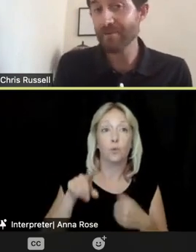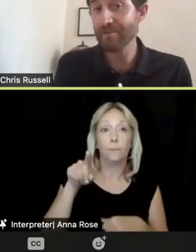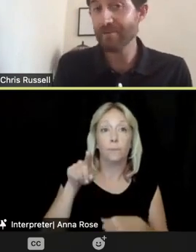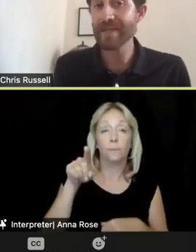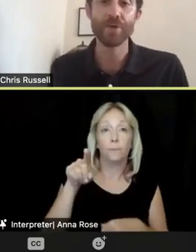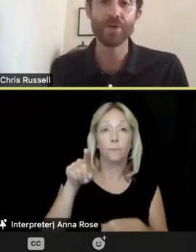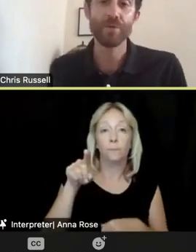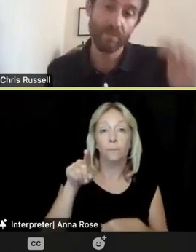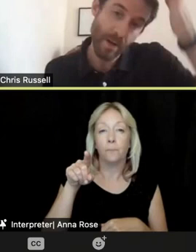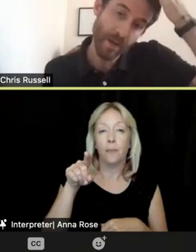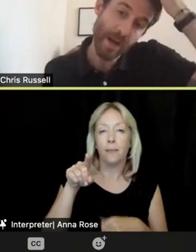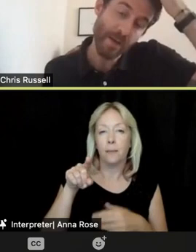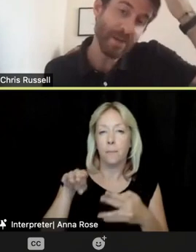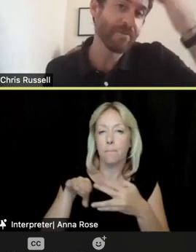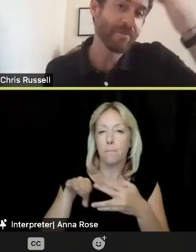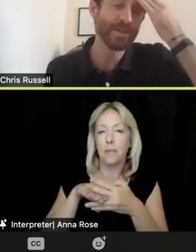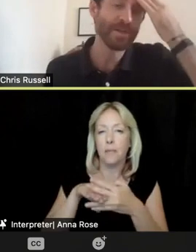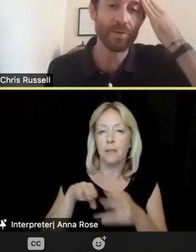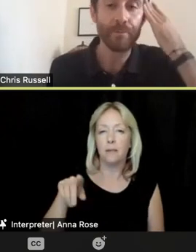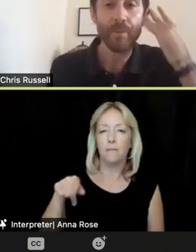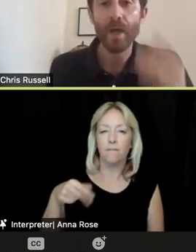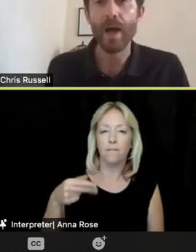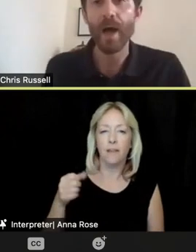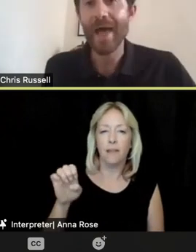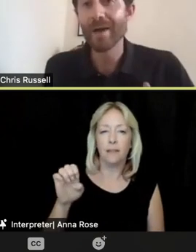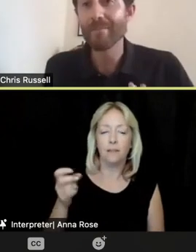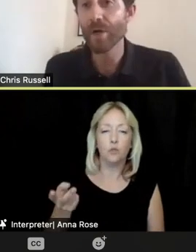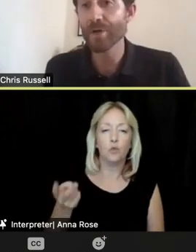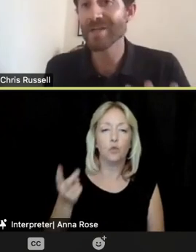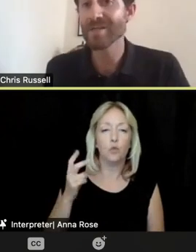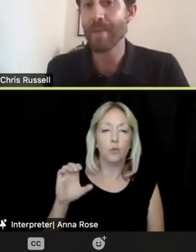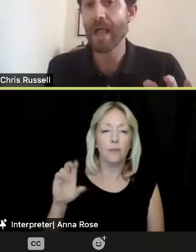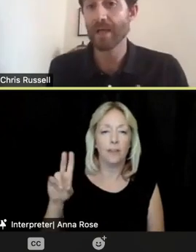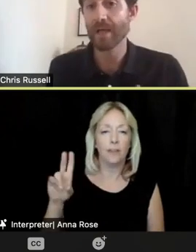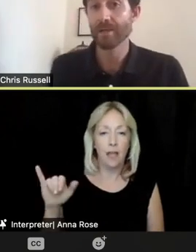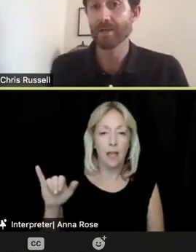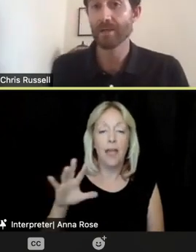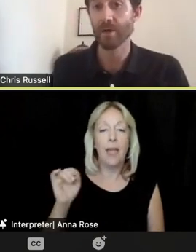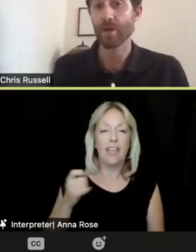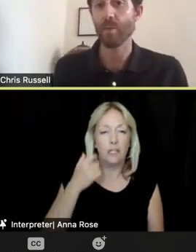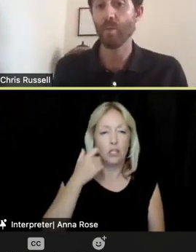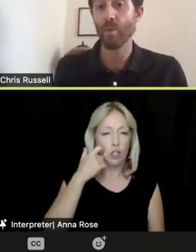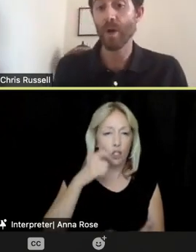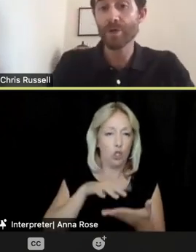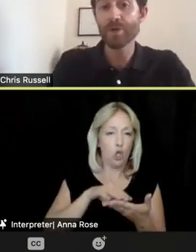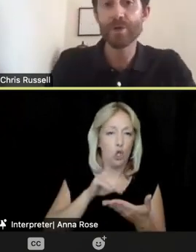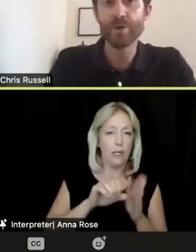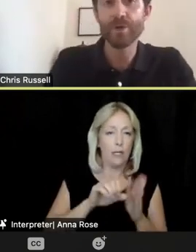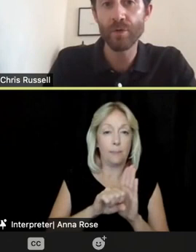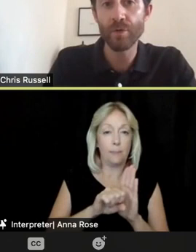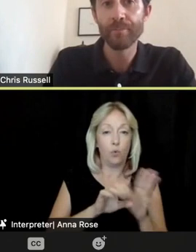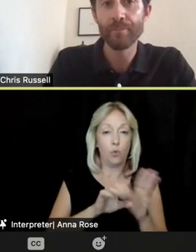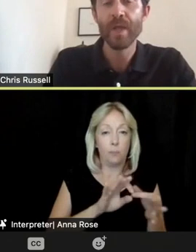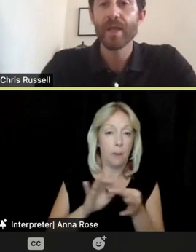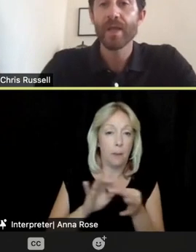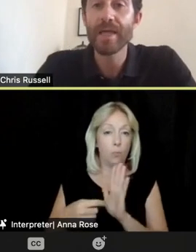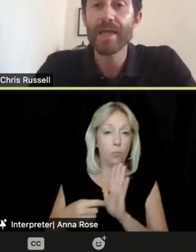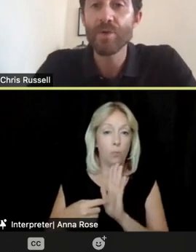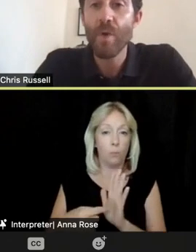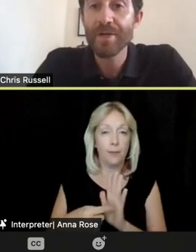mid phase 2, probably around mid phase 2, and an emerging symbolic learner. What I want you to